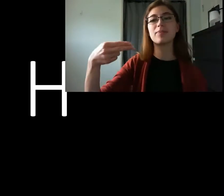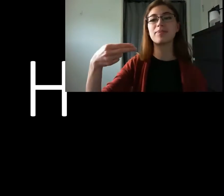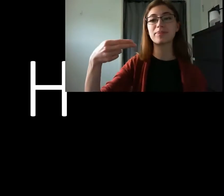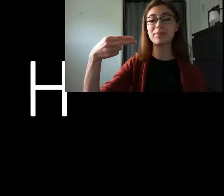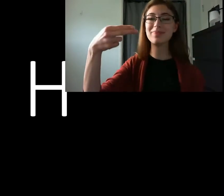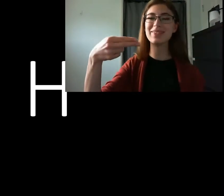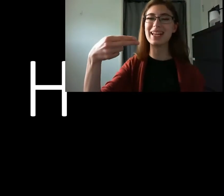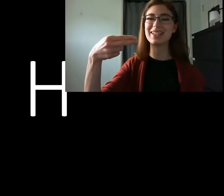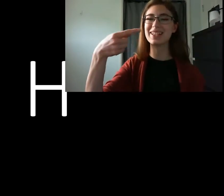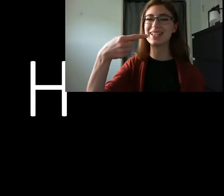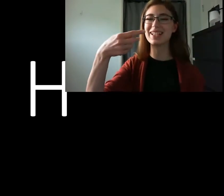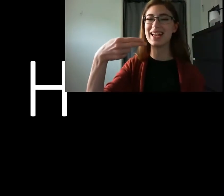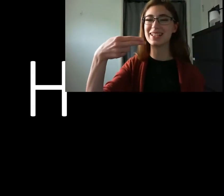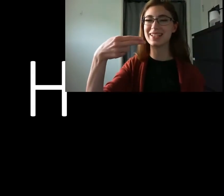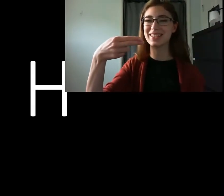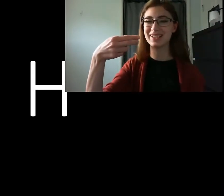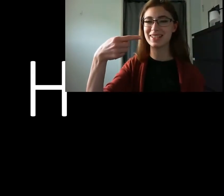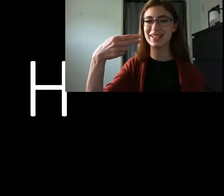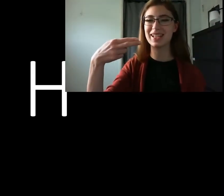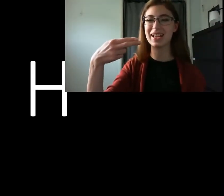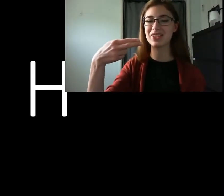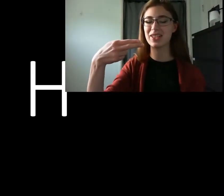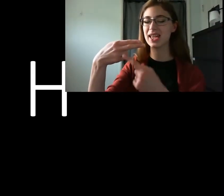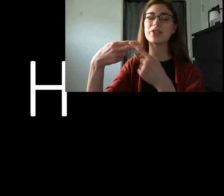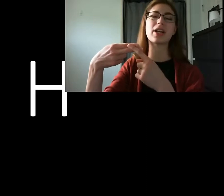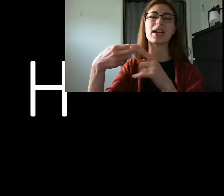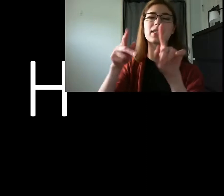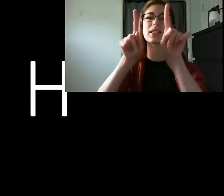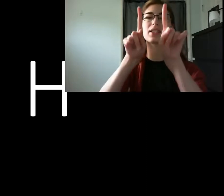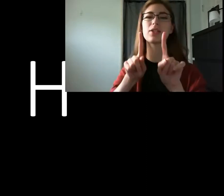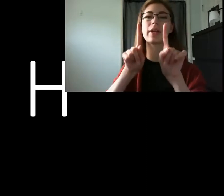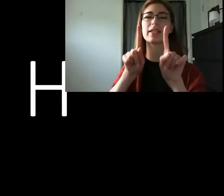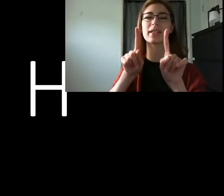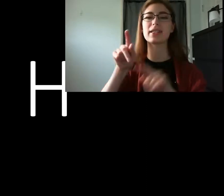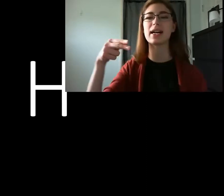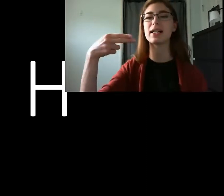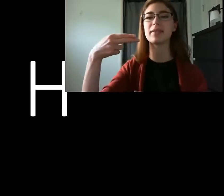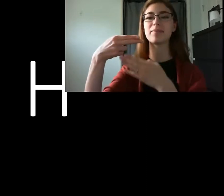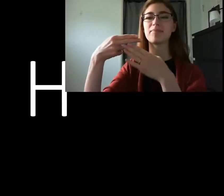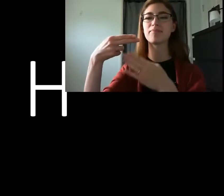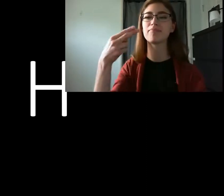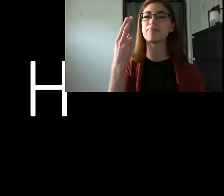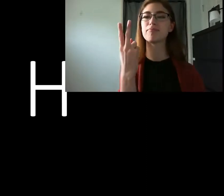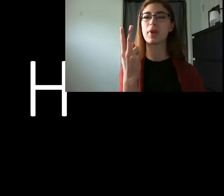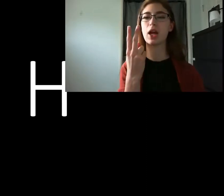now. H. G, H. G, H. The H has these 2 lines on the side.